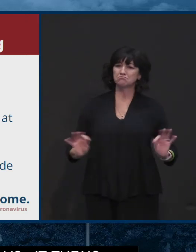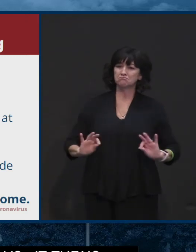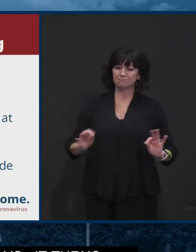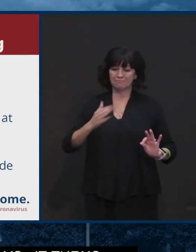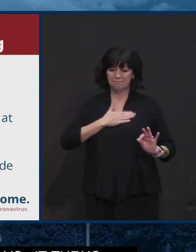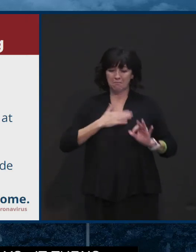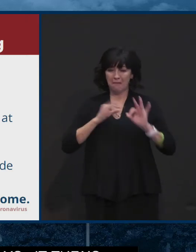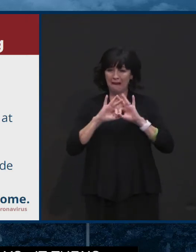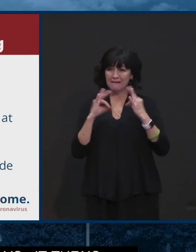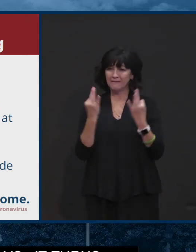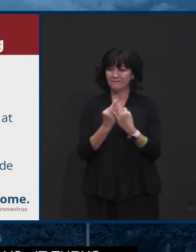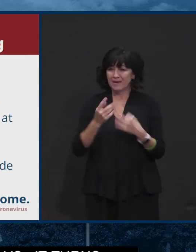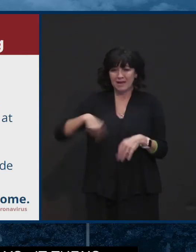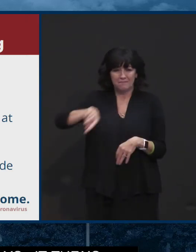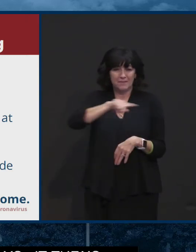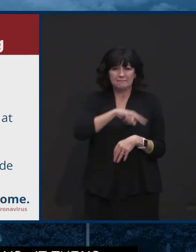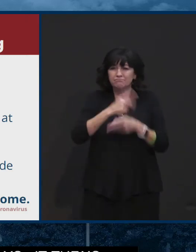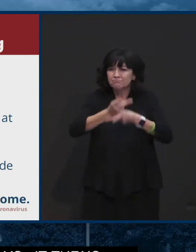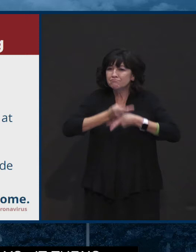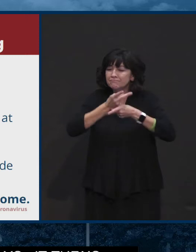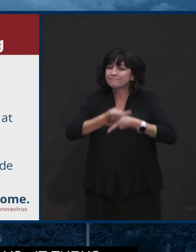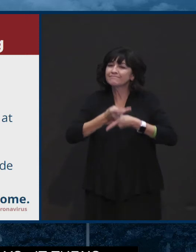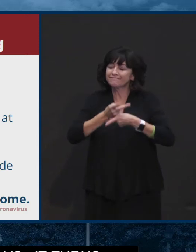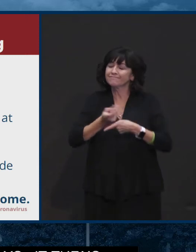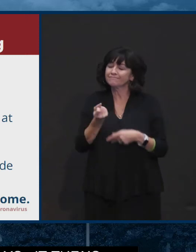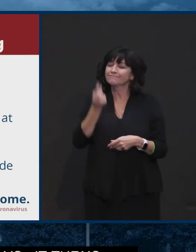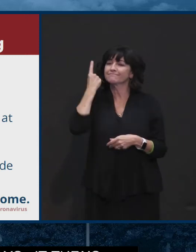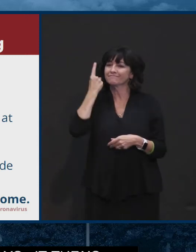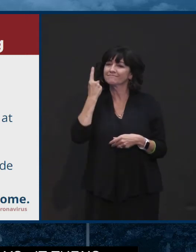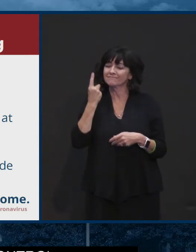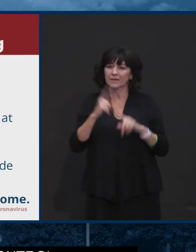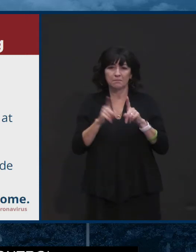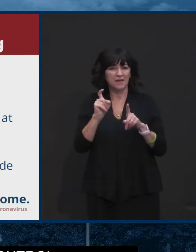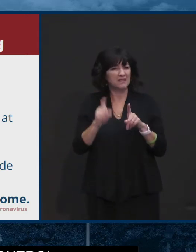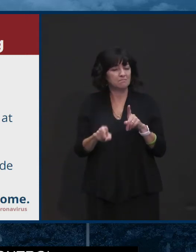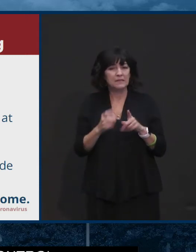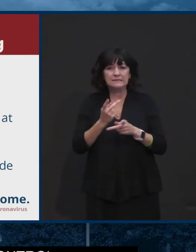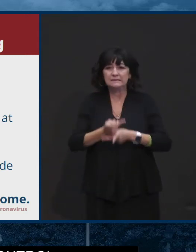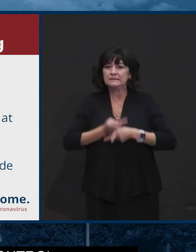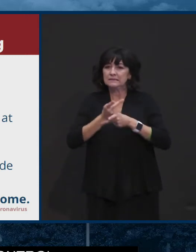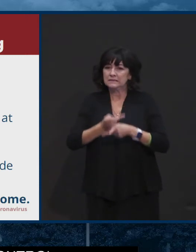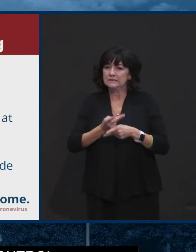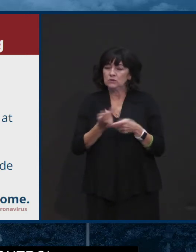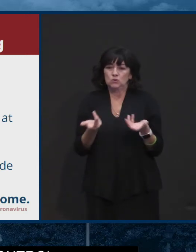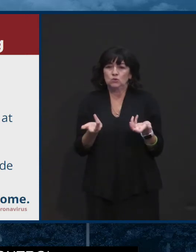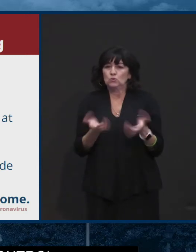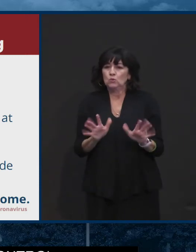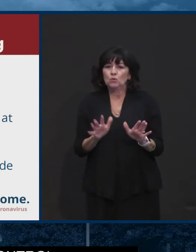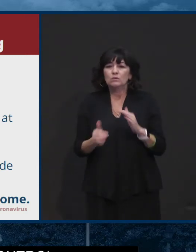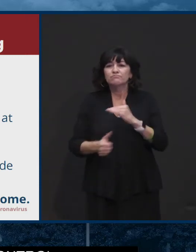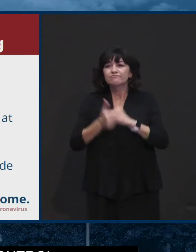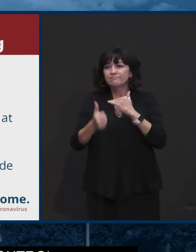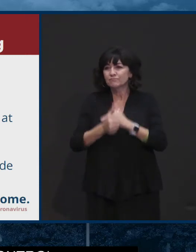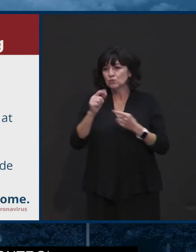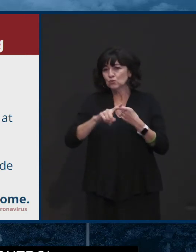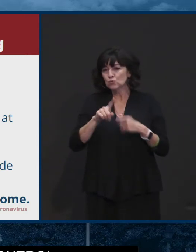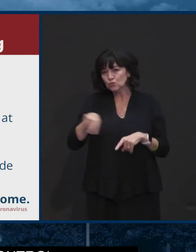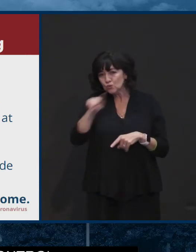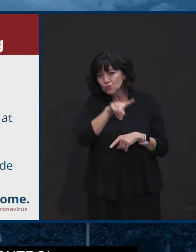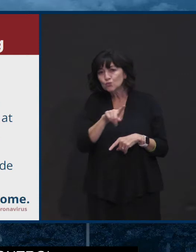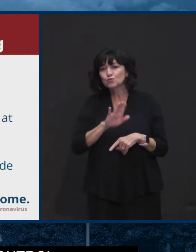completely understandable. But just try to be careful about that as we go through the Thanksgiving